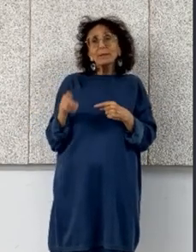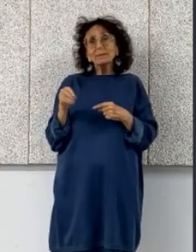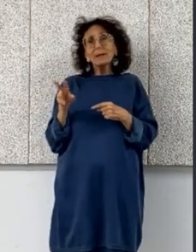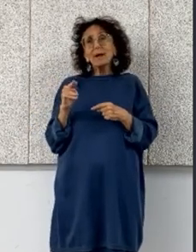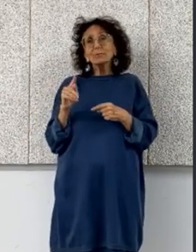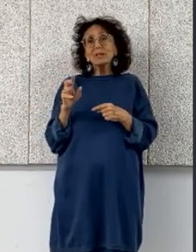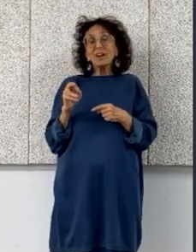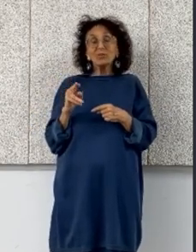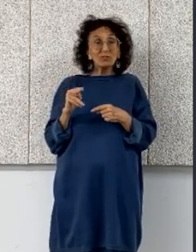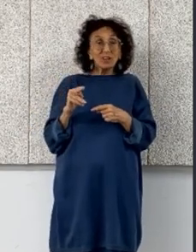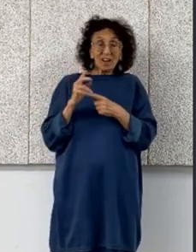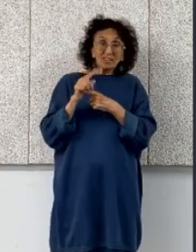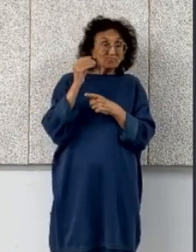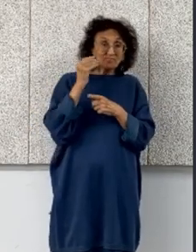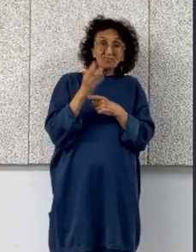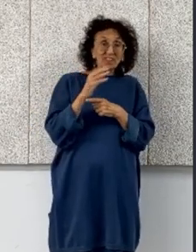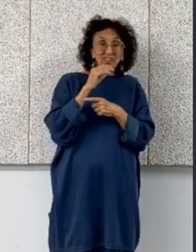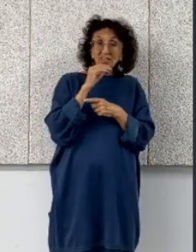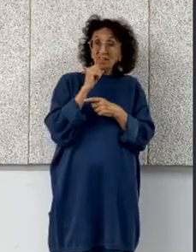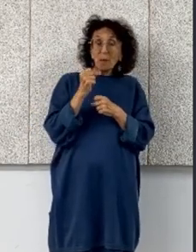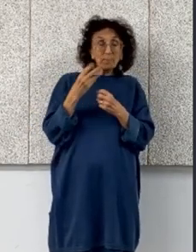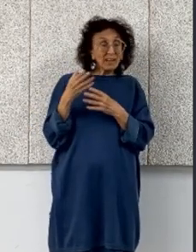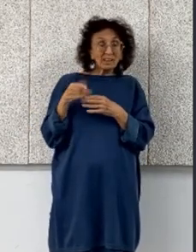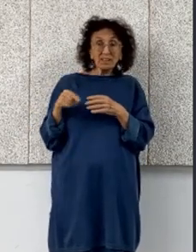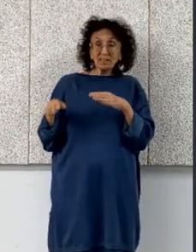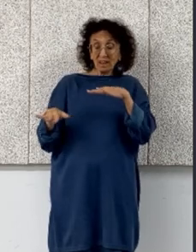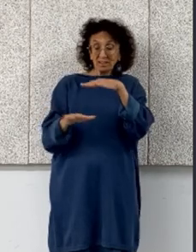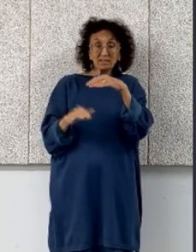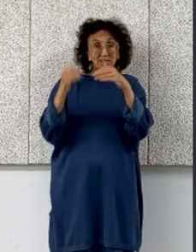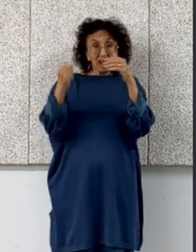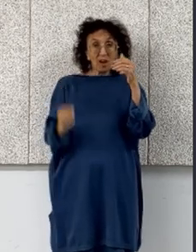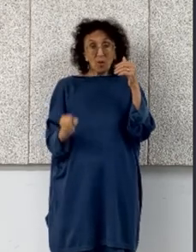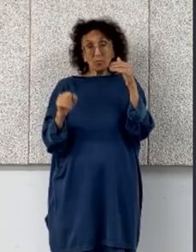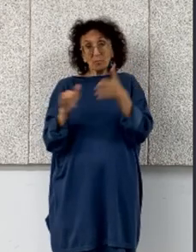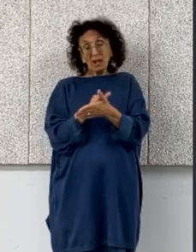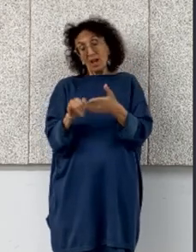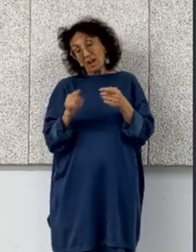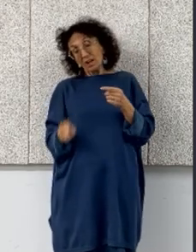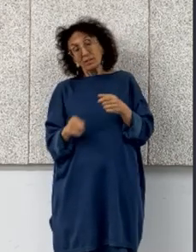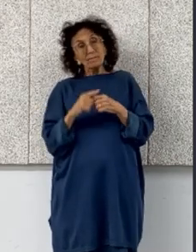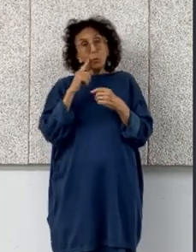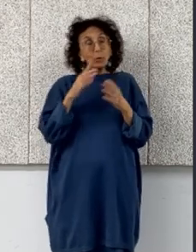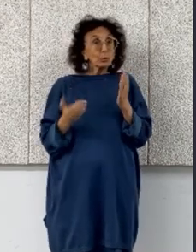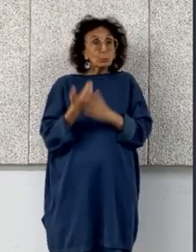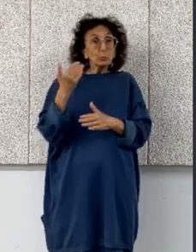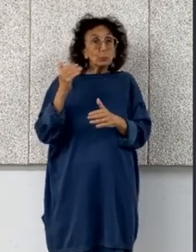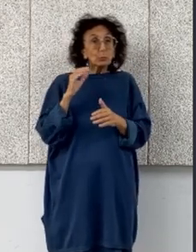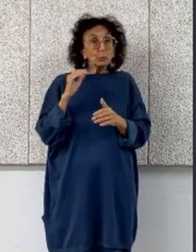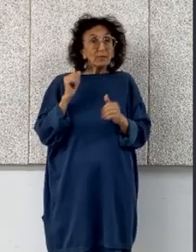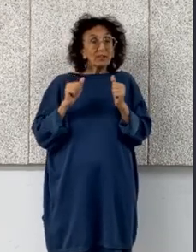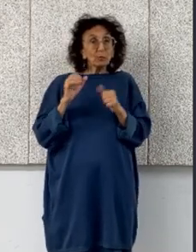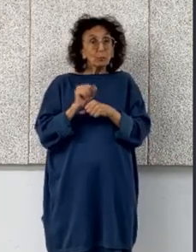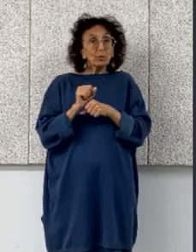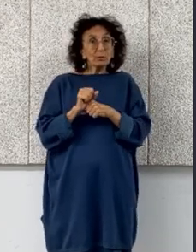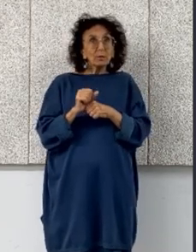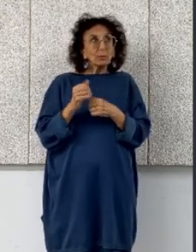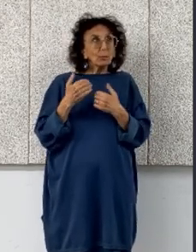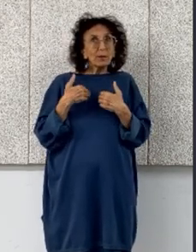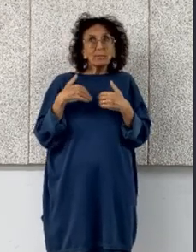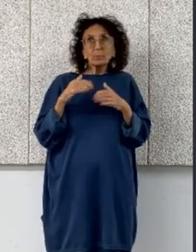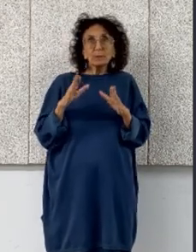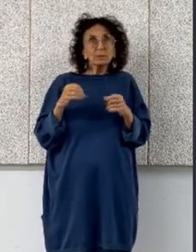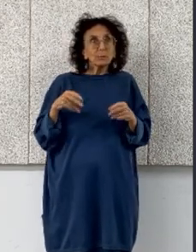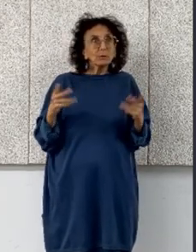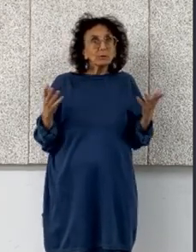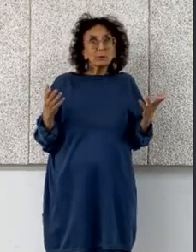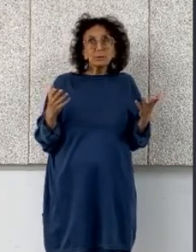left downtown that has been dedicated to new work, and we have this really amazing opportunity while